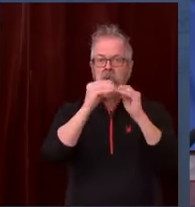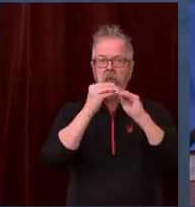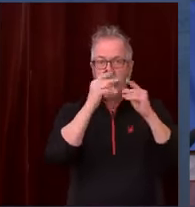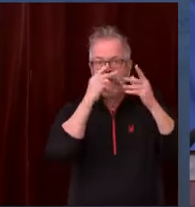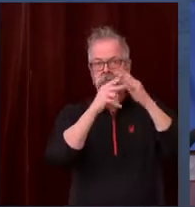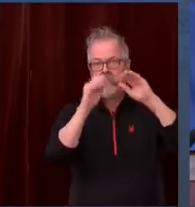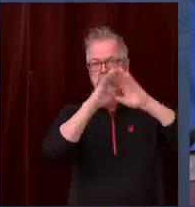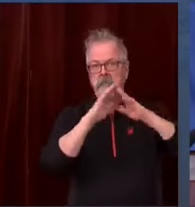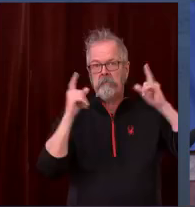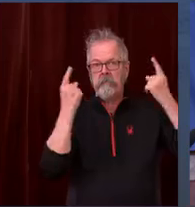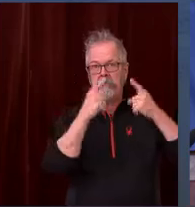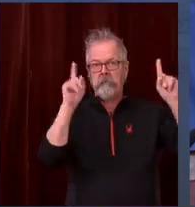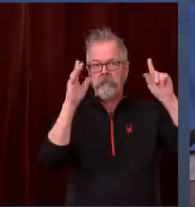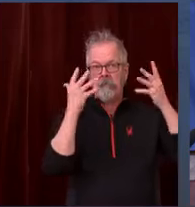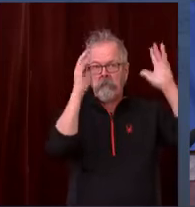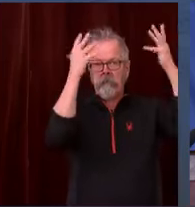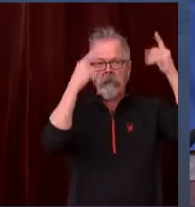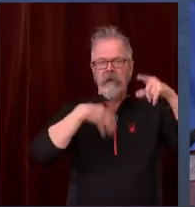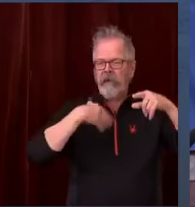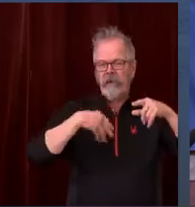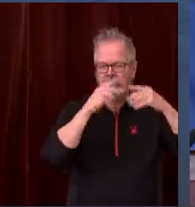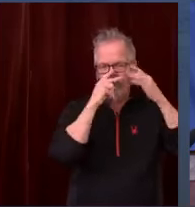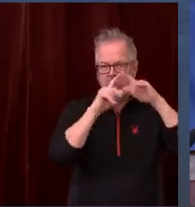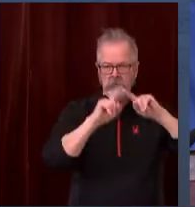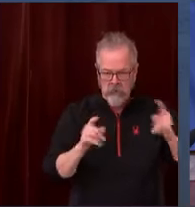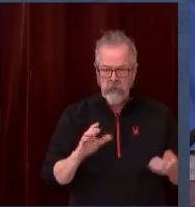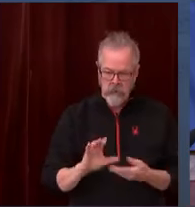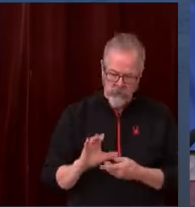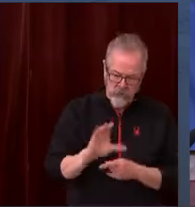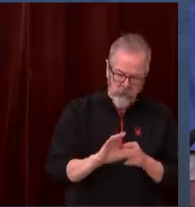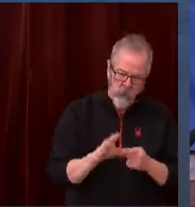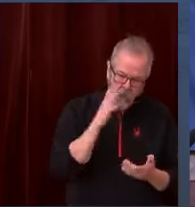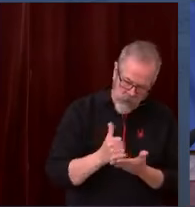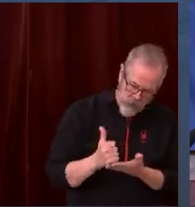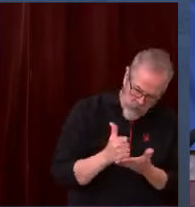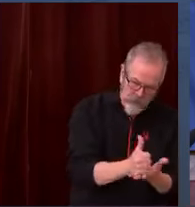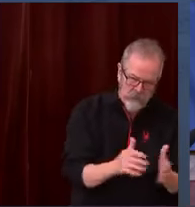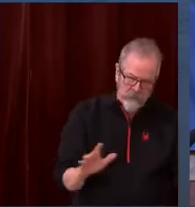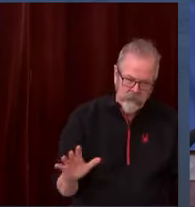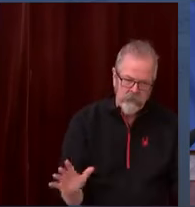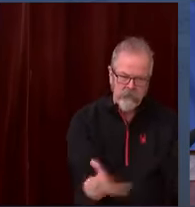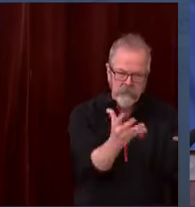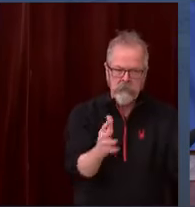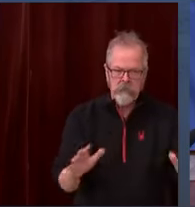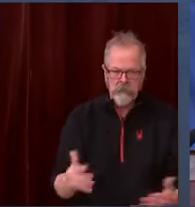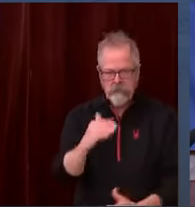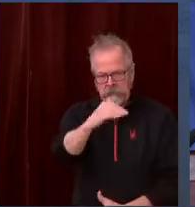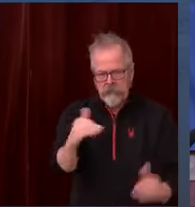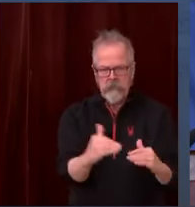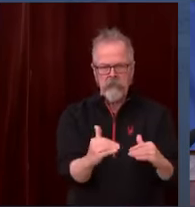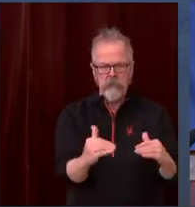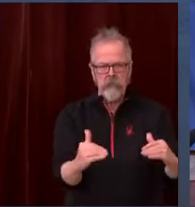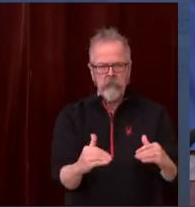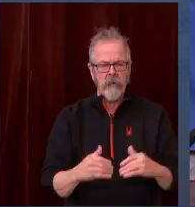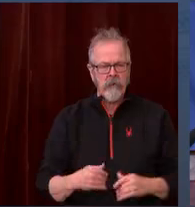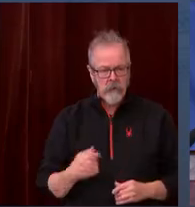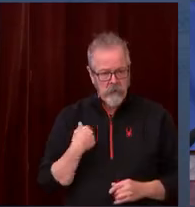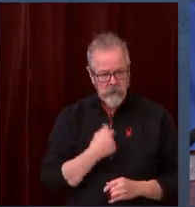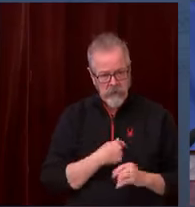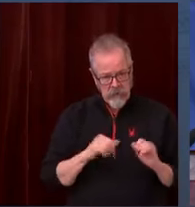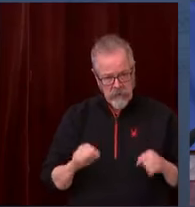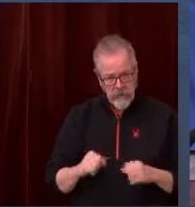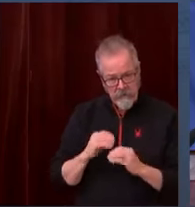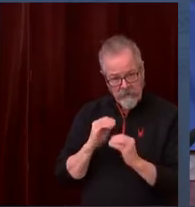slavery, but I think they are significant, they are real, there's real dollars, $365 million behind this